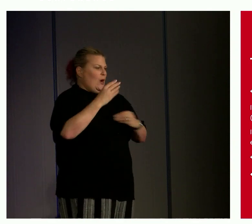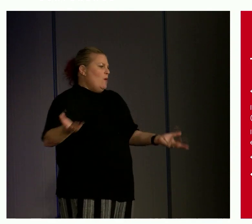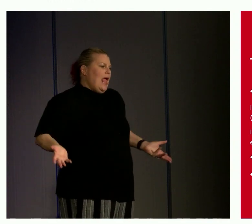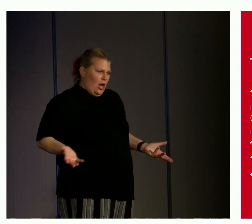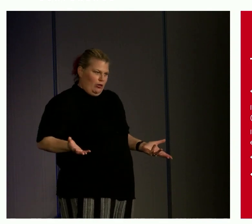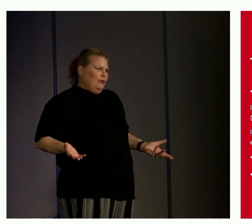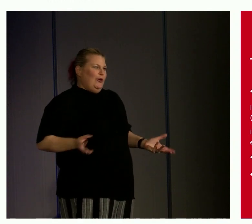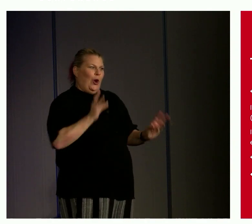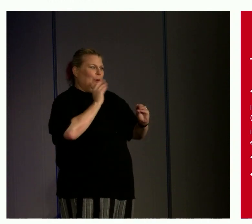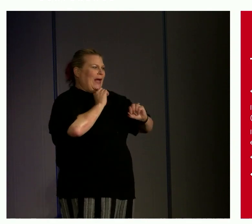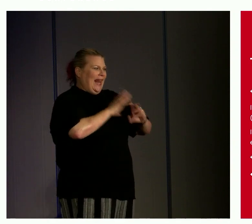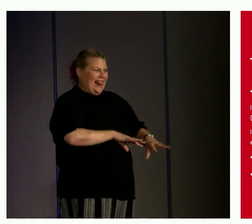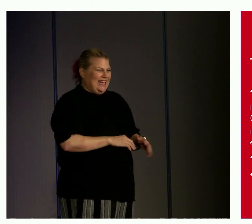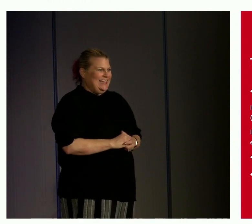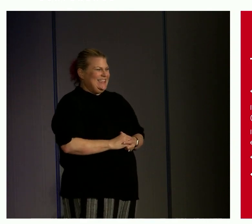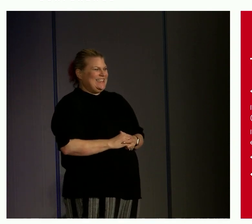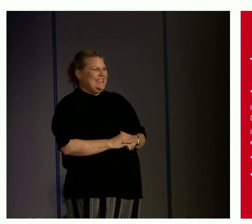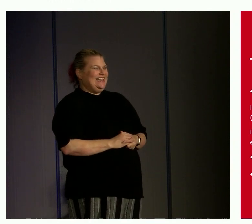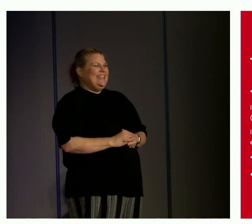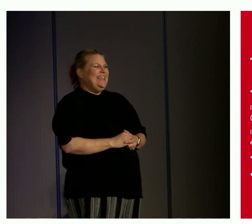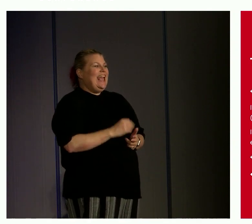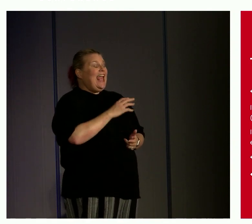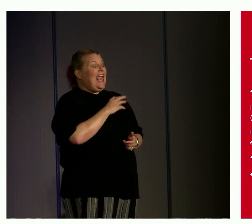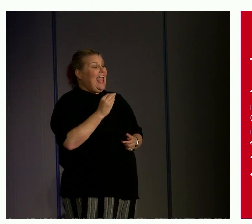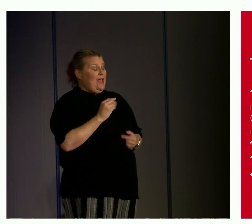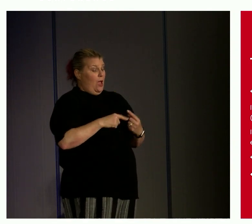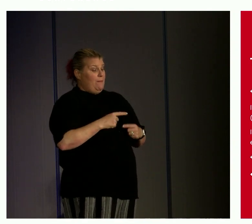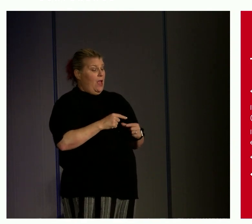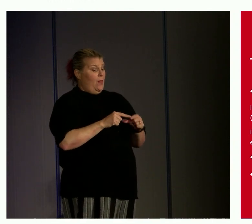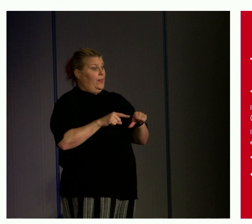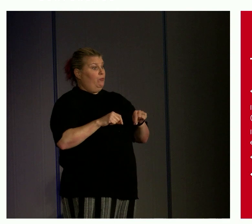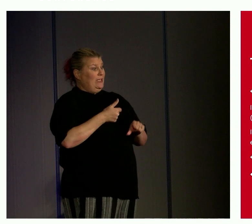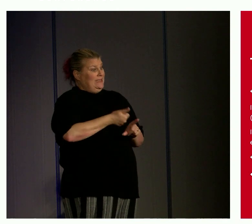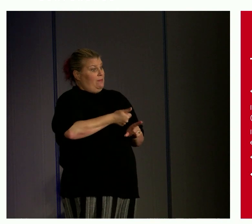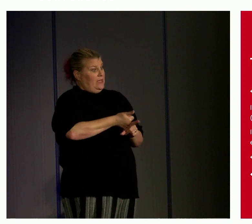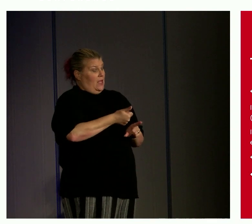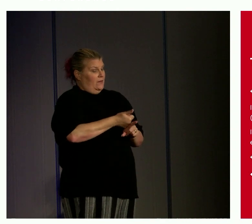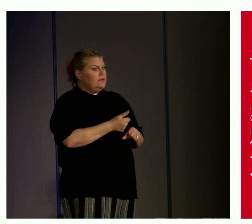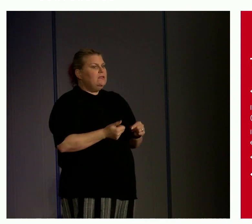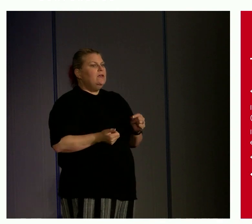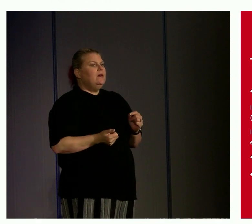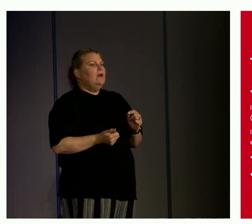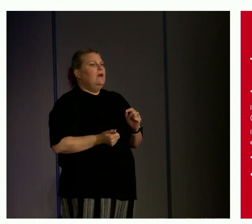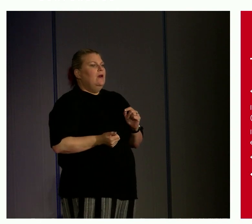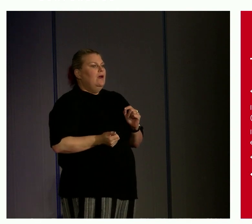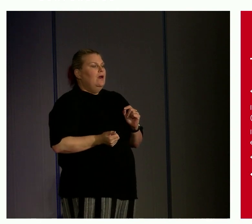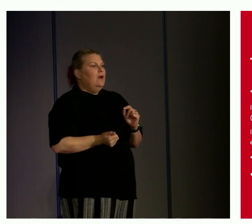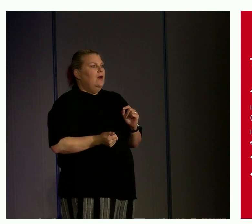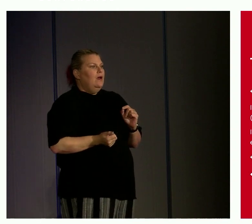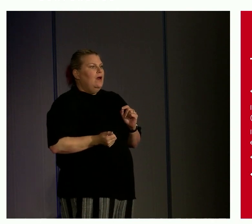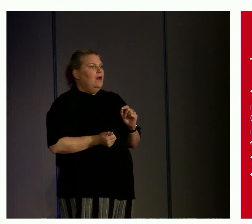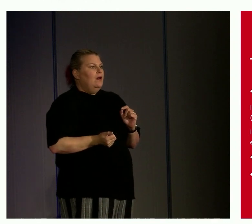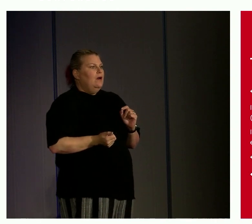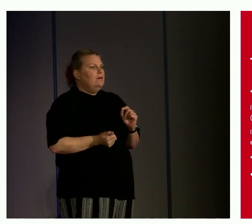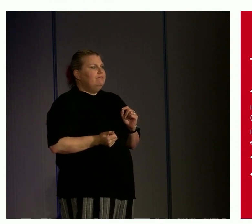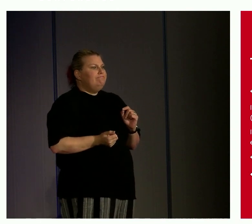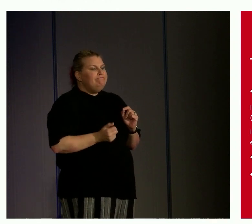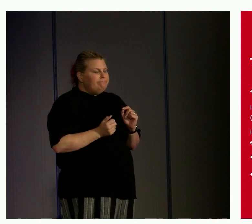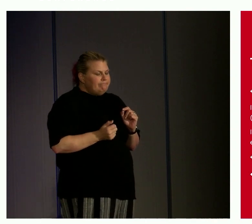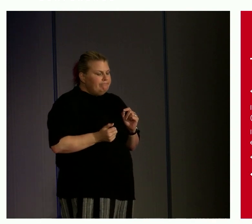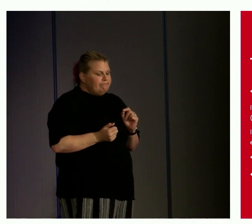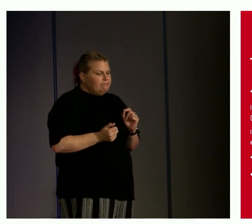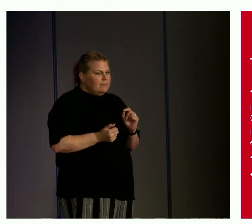that. And about the bricks themselves, it's, even if the Braille